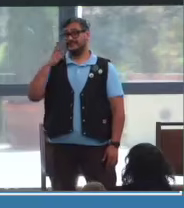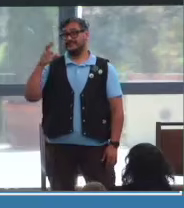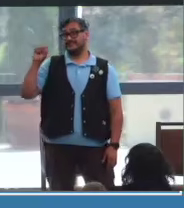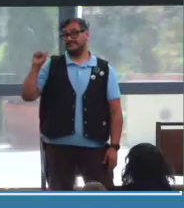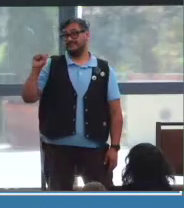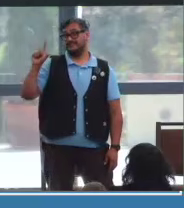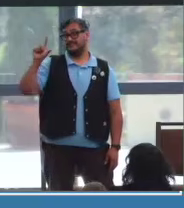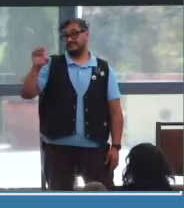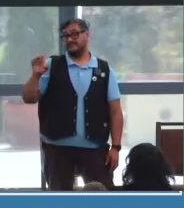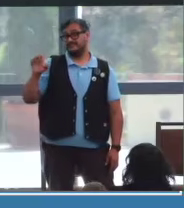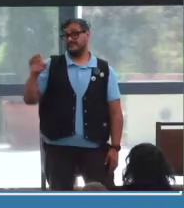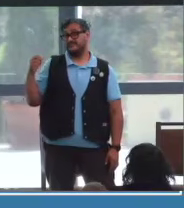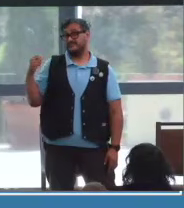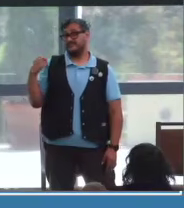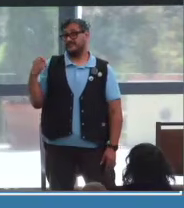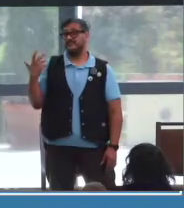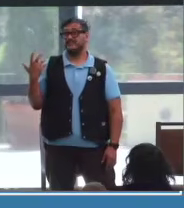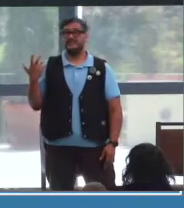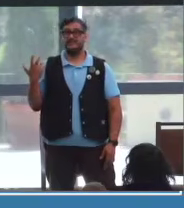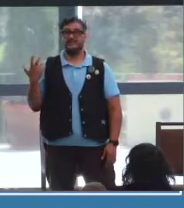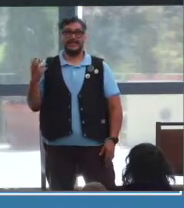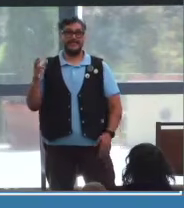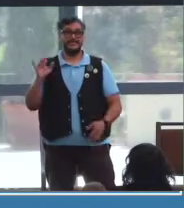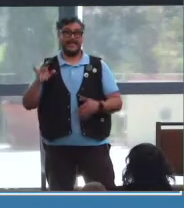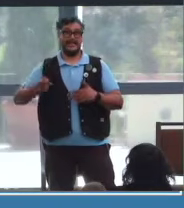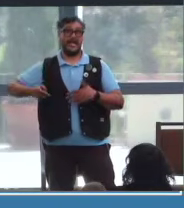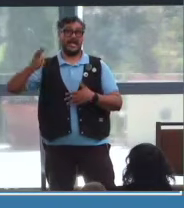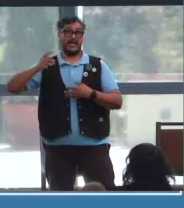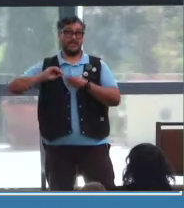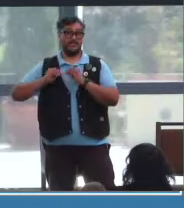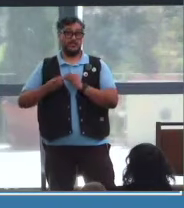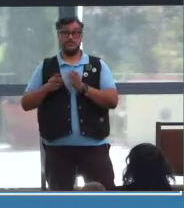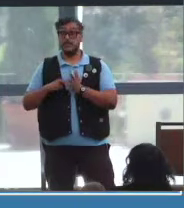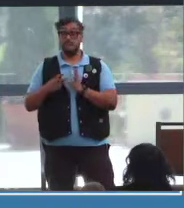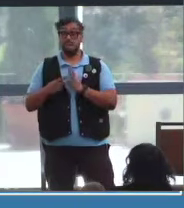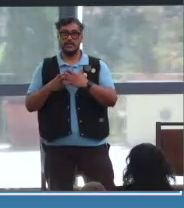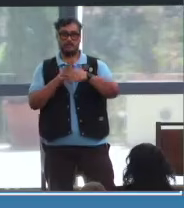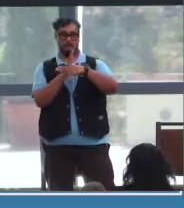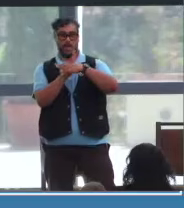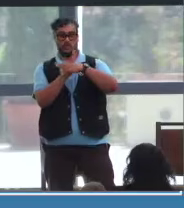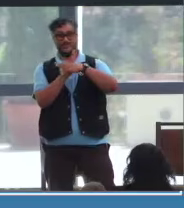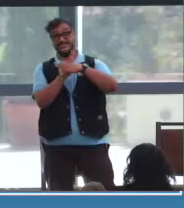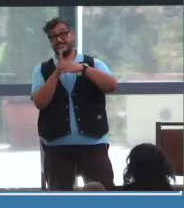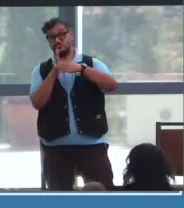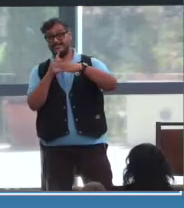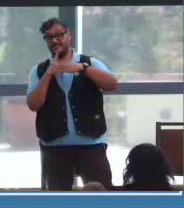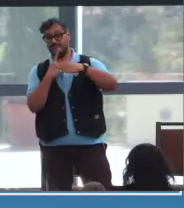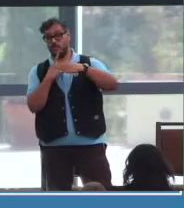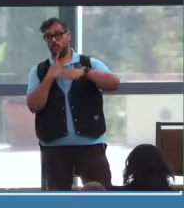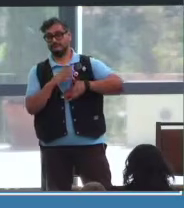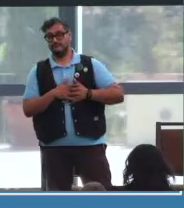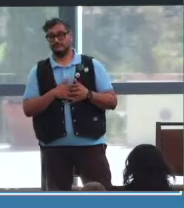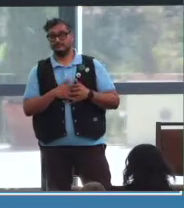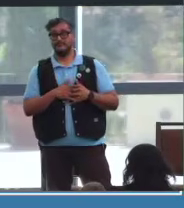lupus erythematosus disease activity index, which is high, meaning they had moderate to severe disease. Their